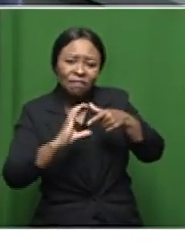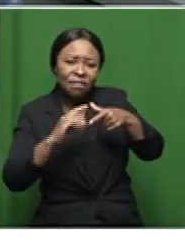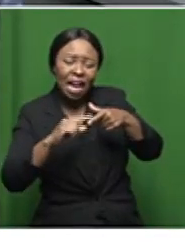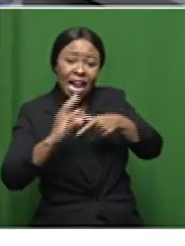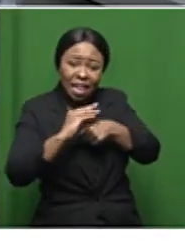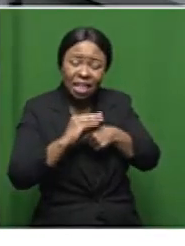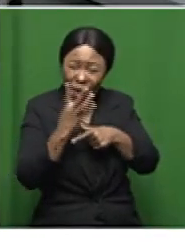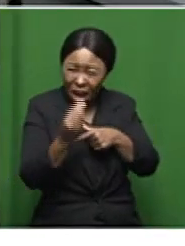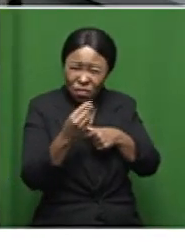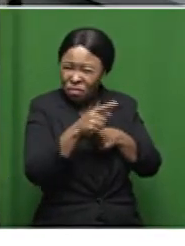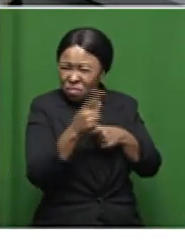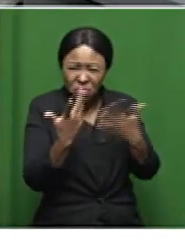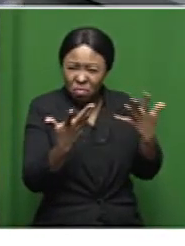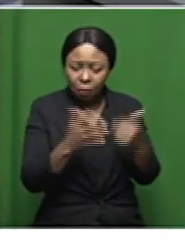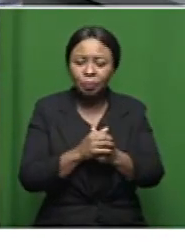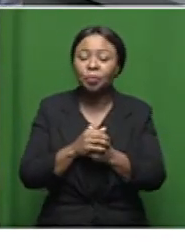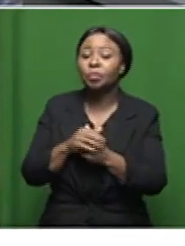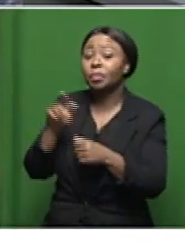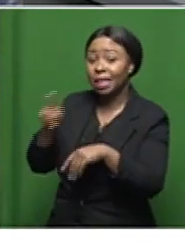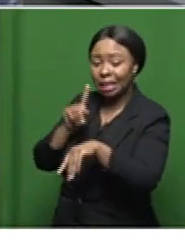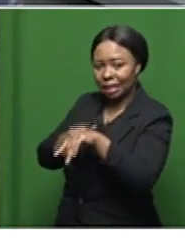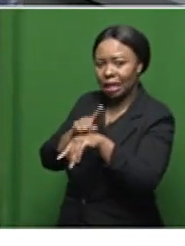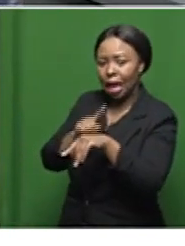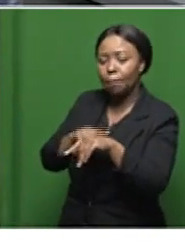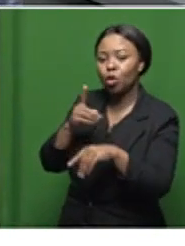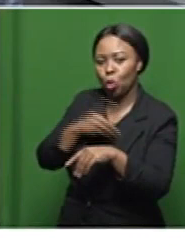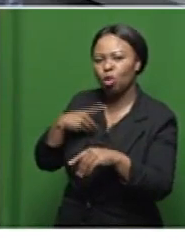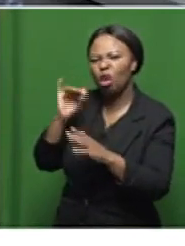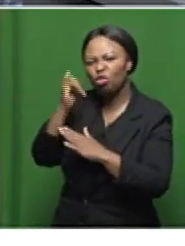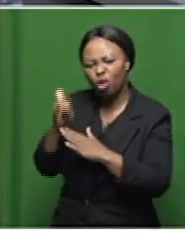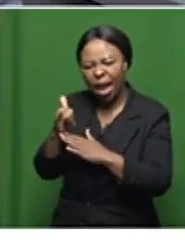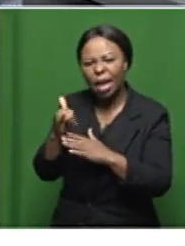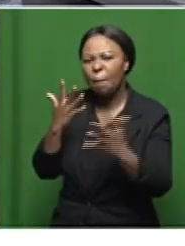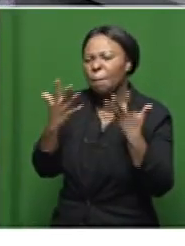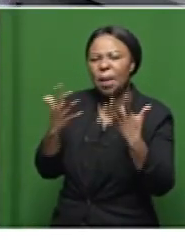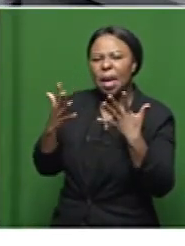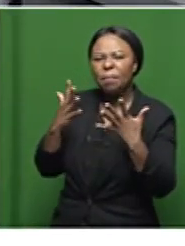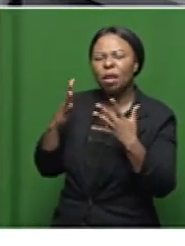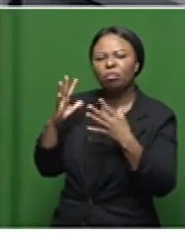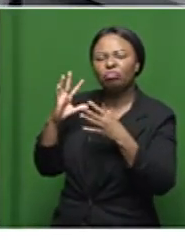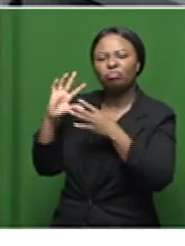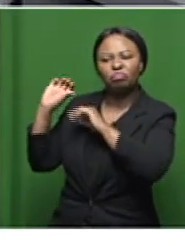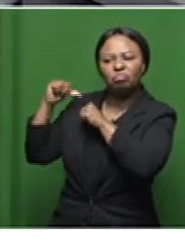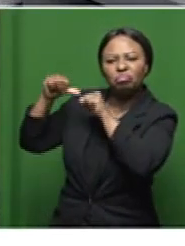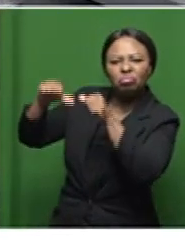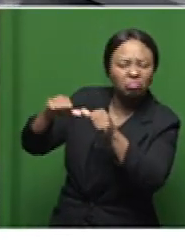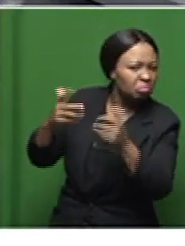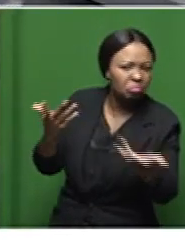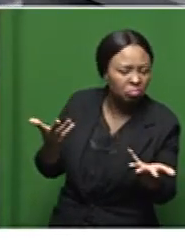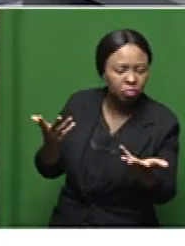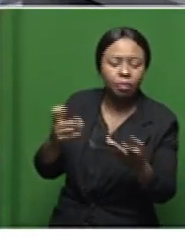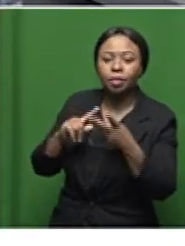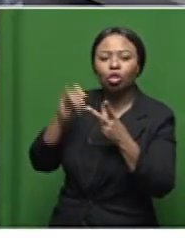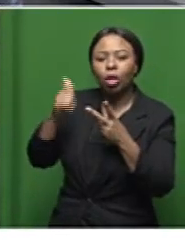At that time, the doctor actually did do a check to check if it was something that was genetic. So they did firstly a check